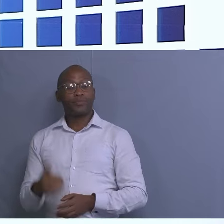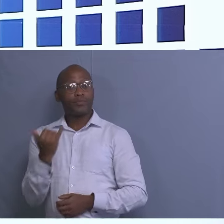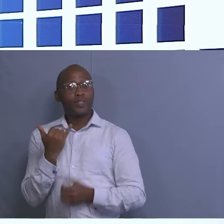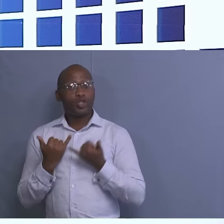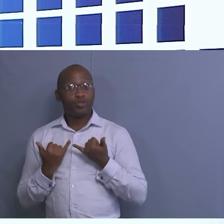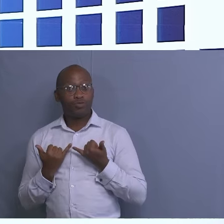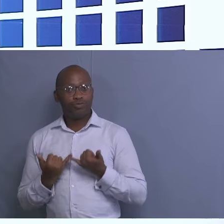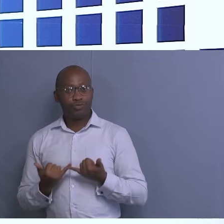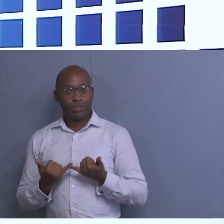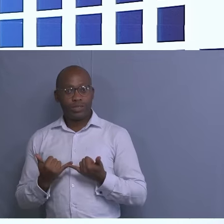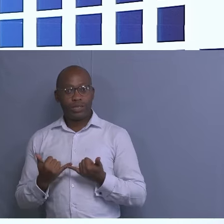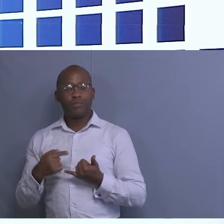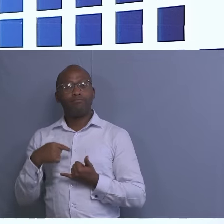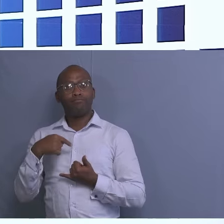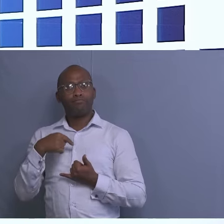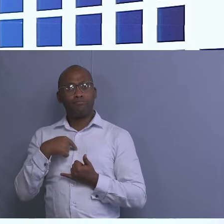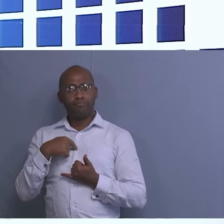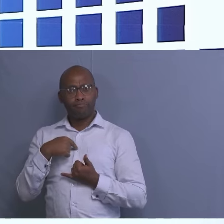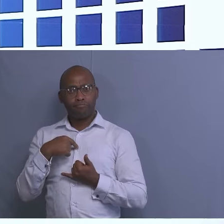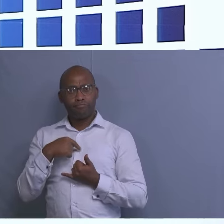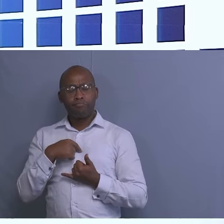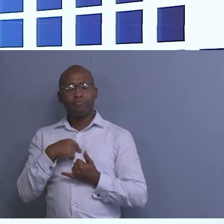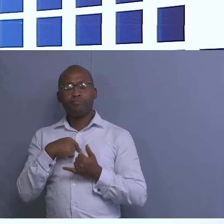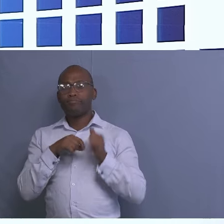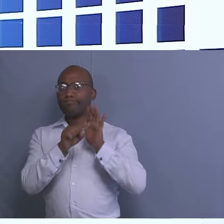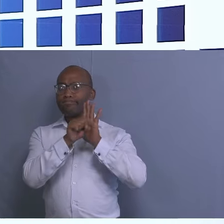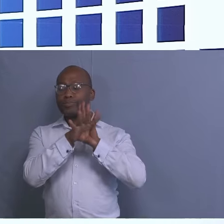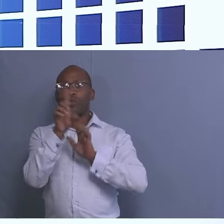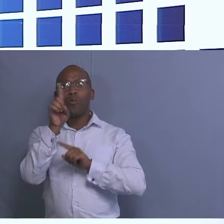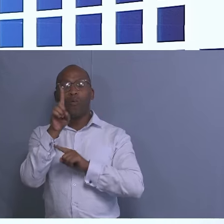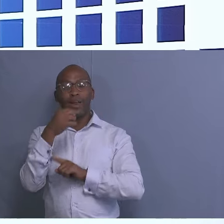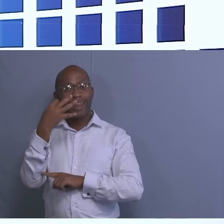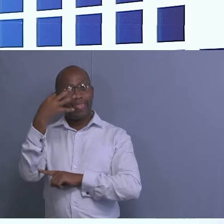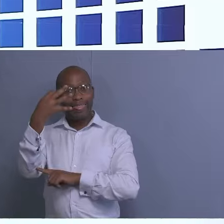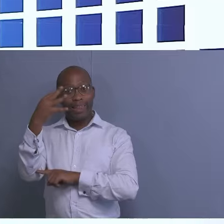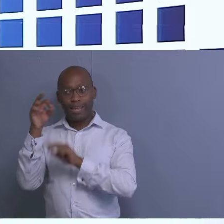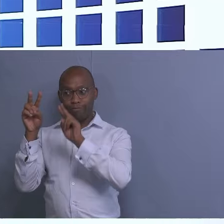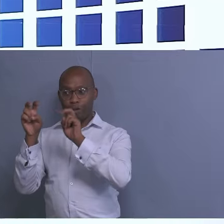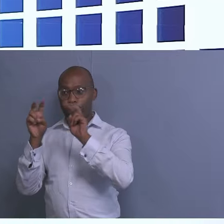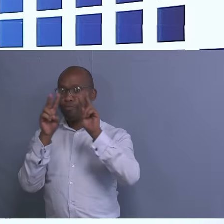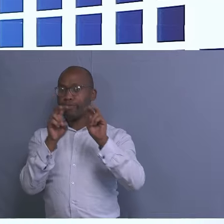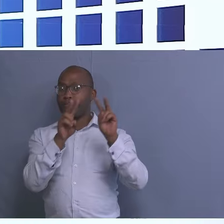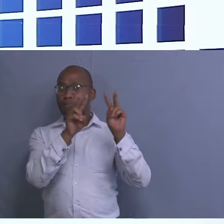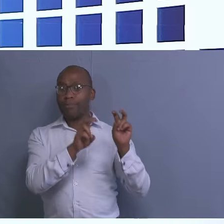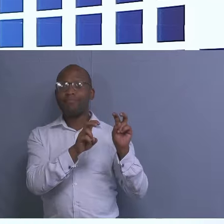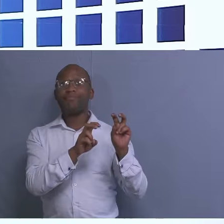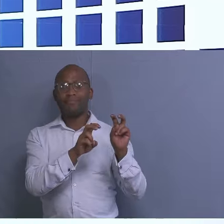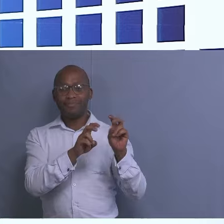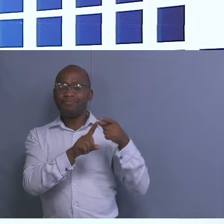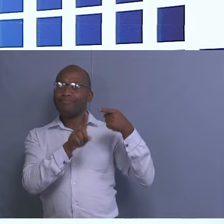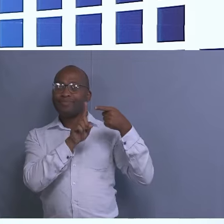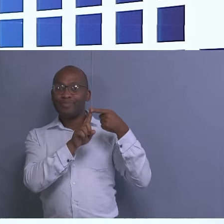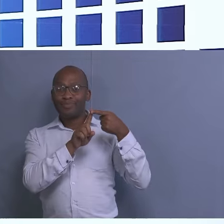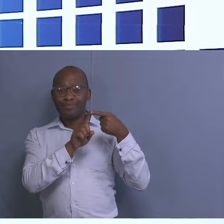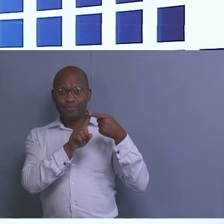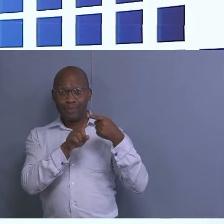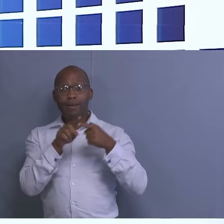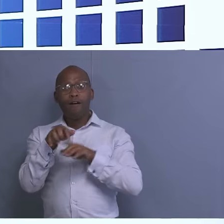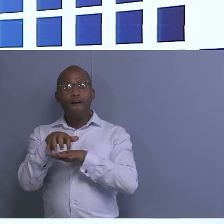Today I'm going to present 3 topics, namely number 1, farming